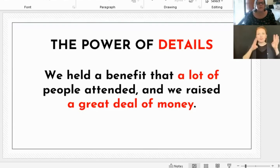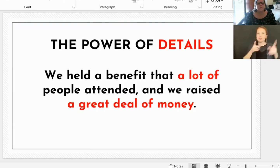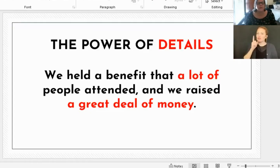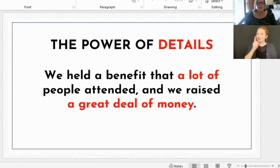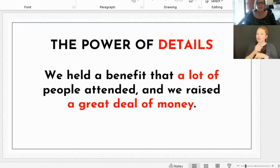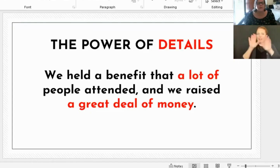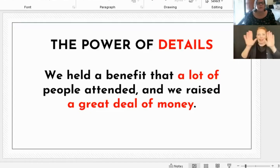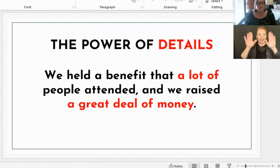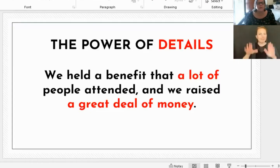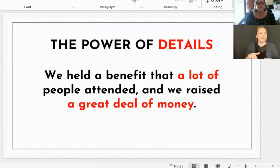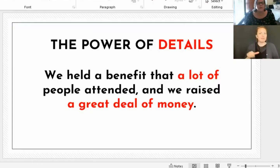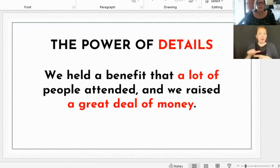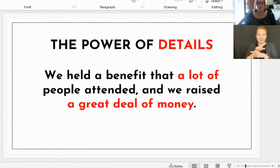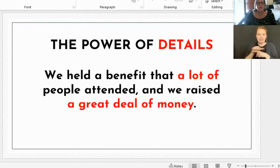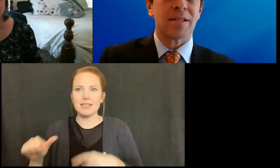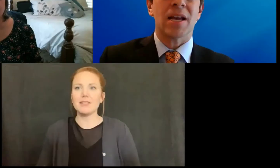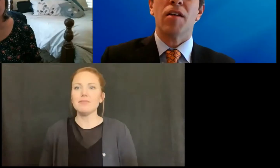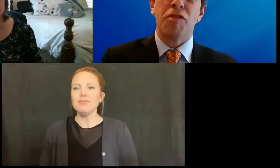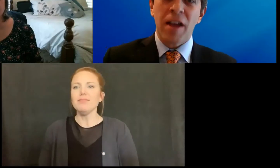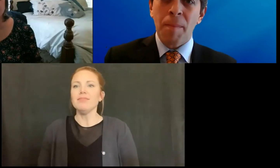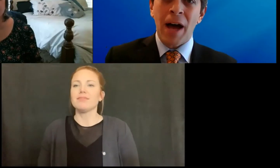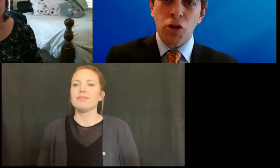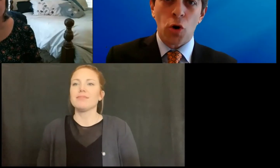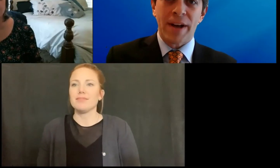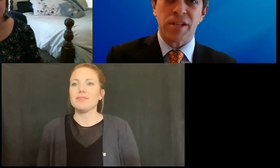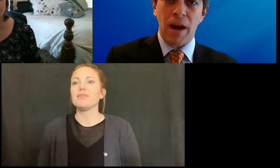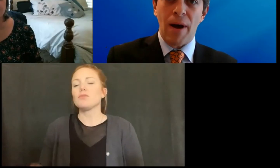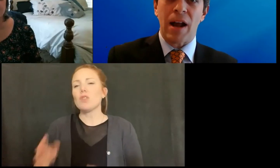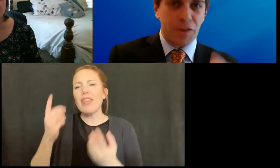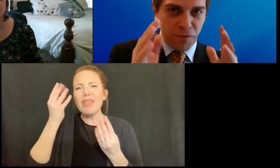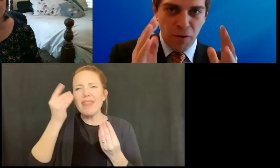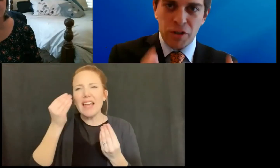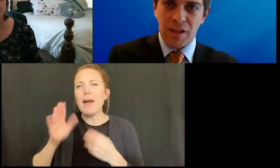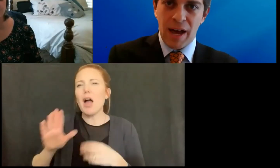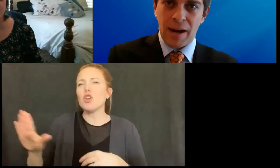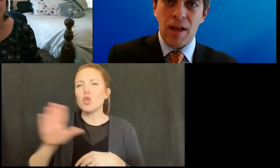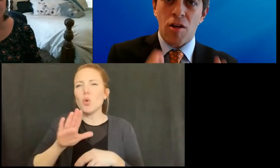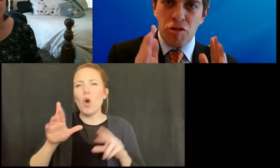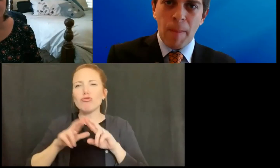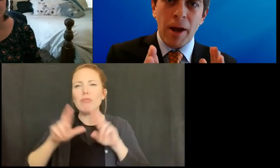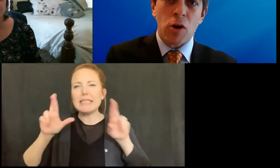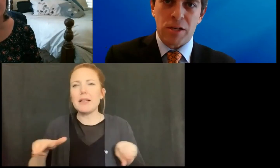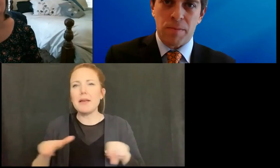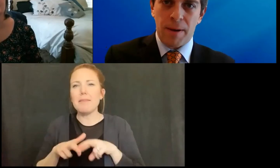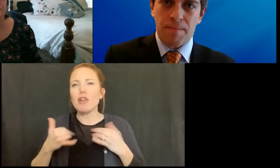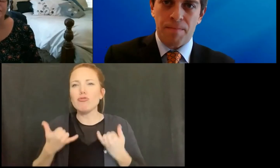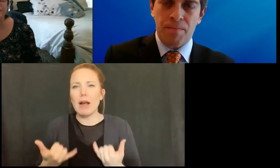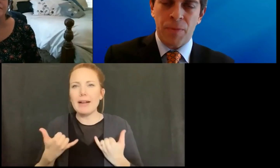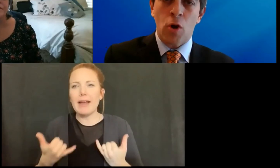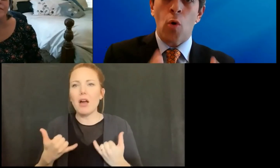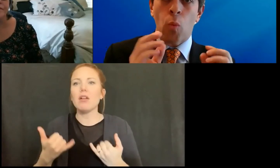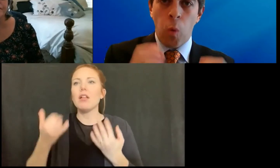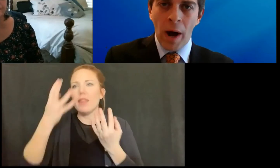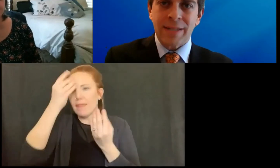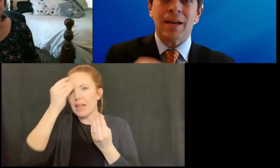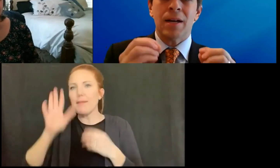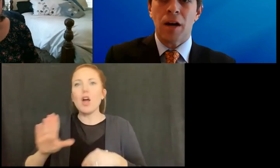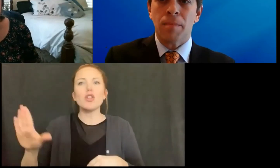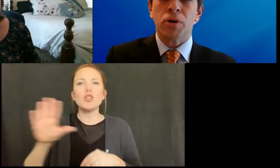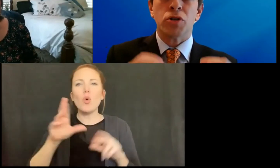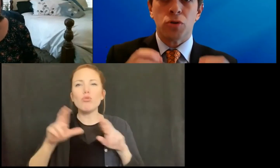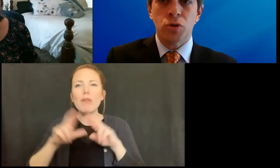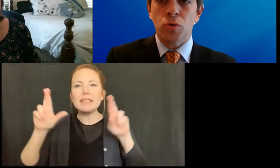about, okay, as we do this exercise, think about your resume right now. Let's just focus on that. Think about your resume.